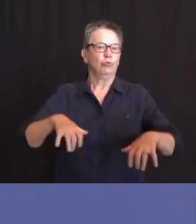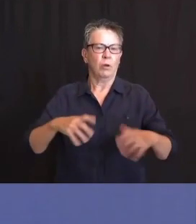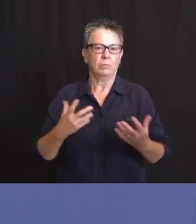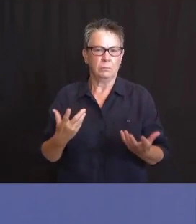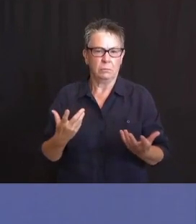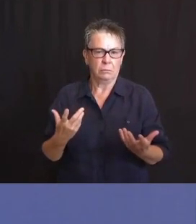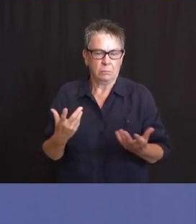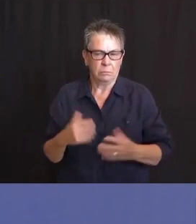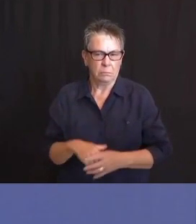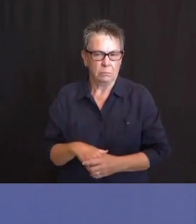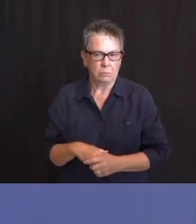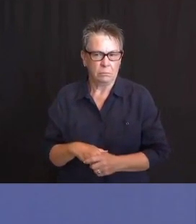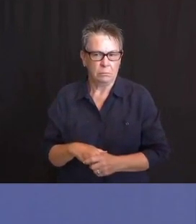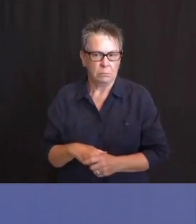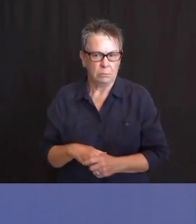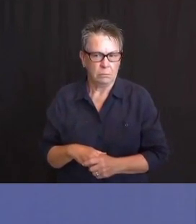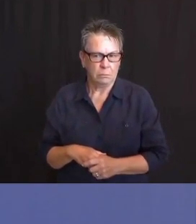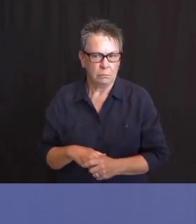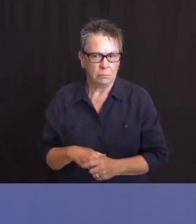number of positives?